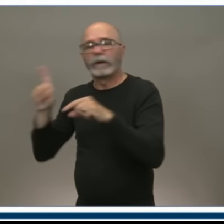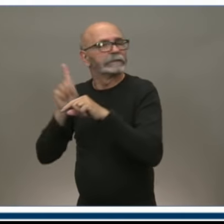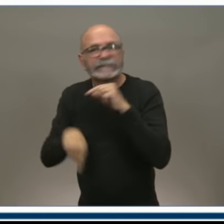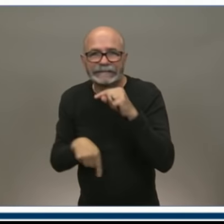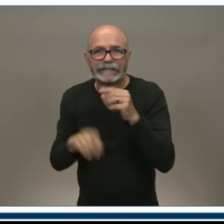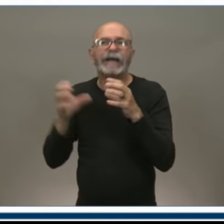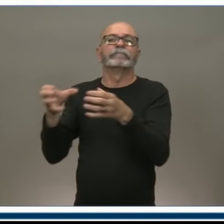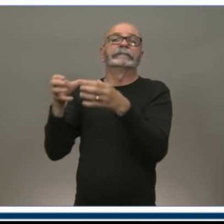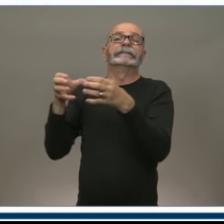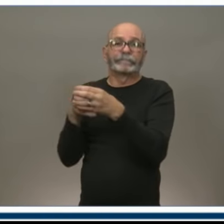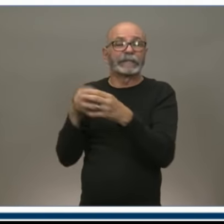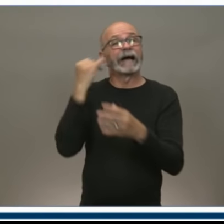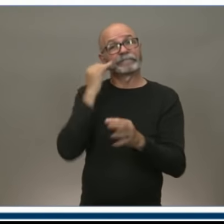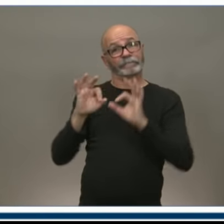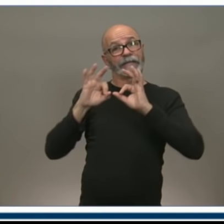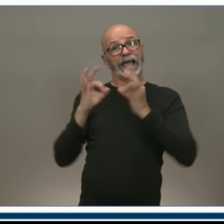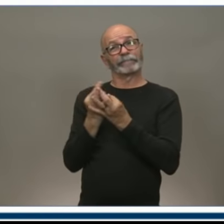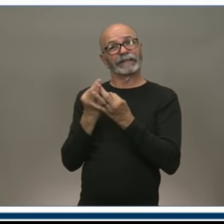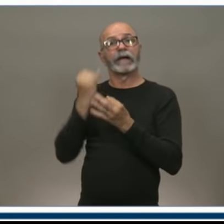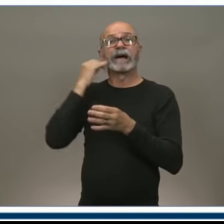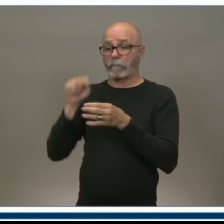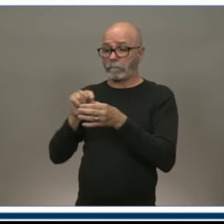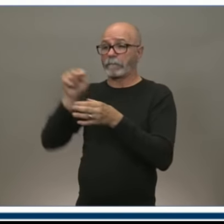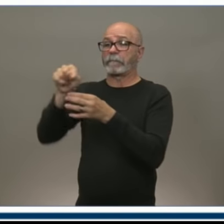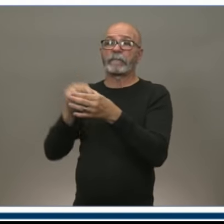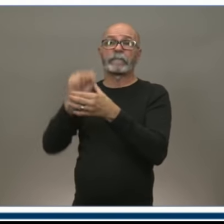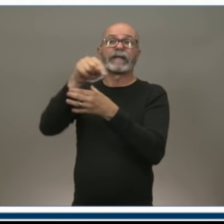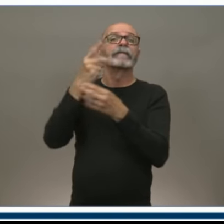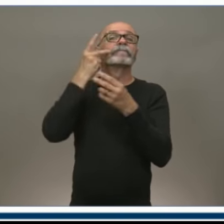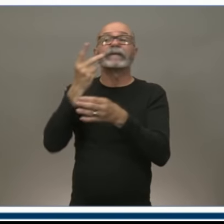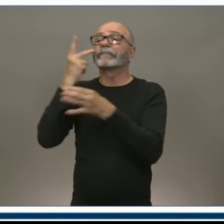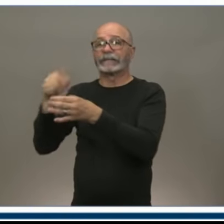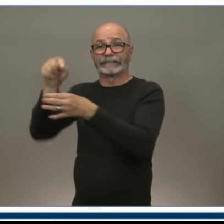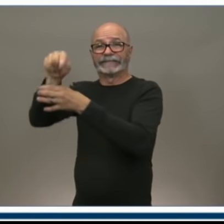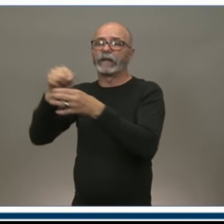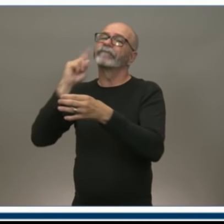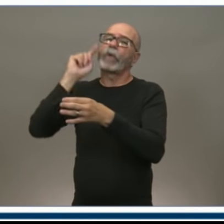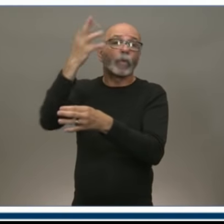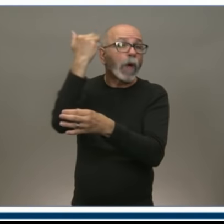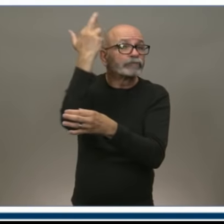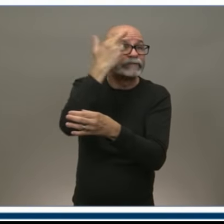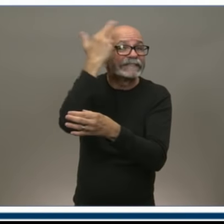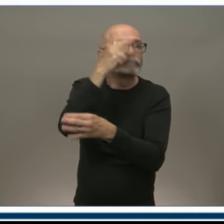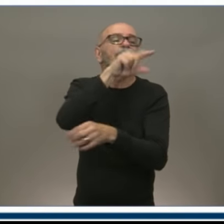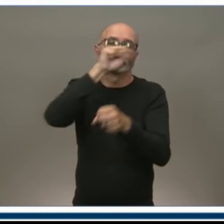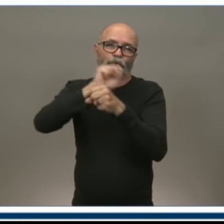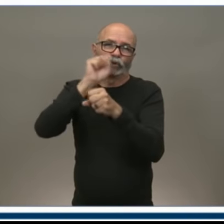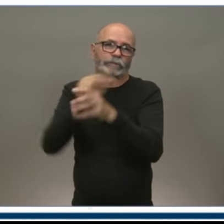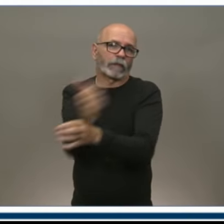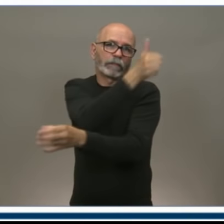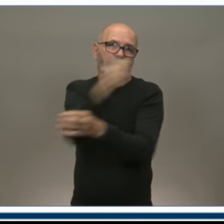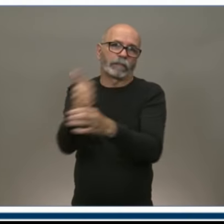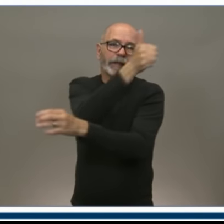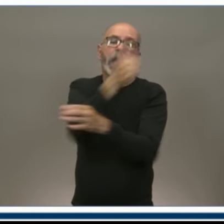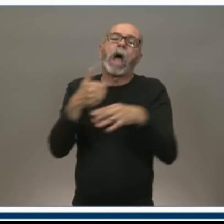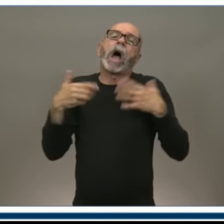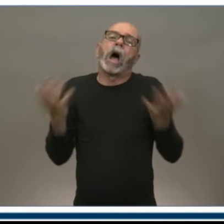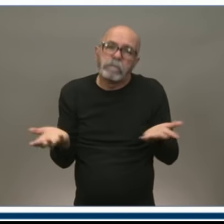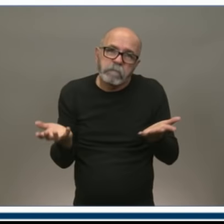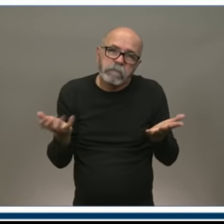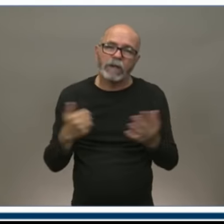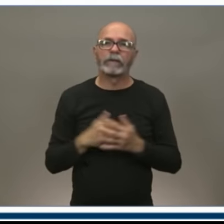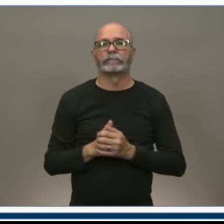family members of rotational workers. They all have to, as long as that rotational worker sticks with it, it has to,